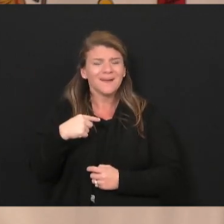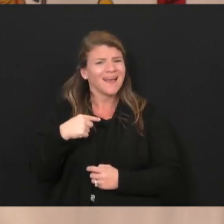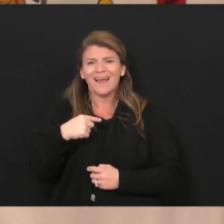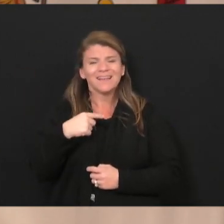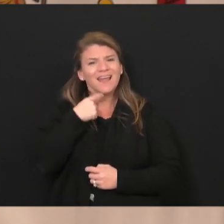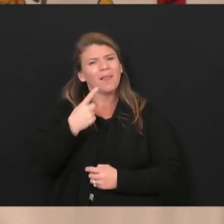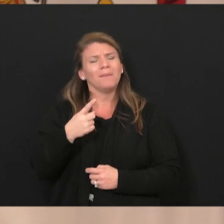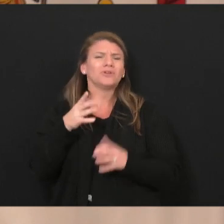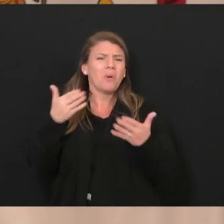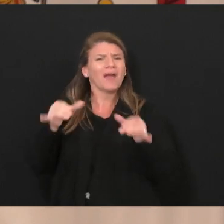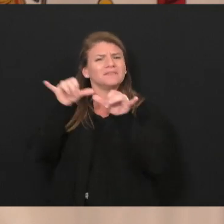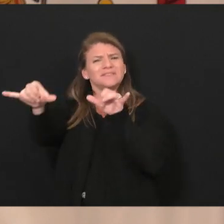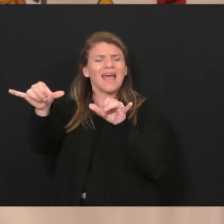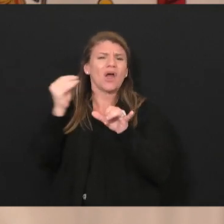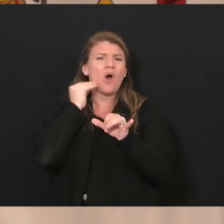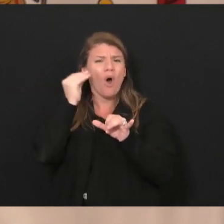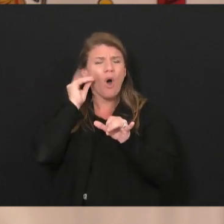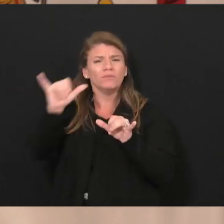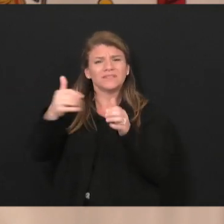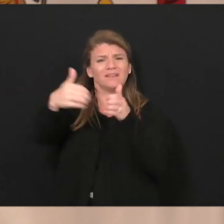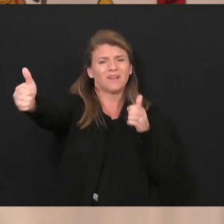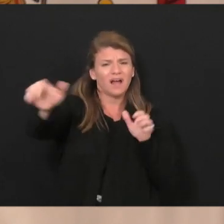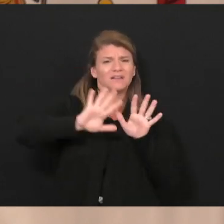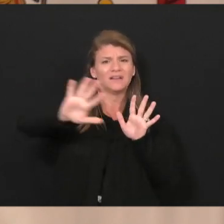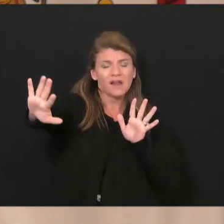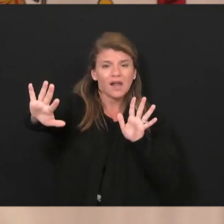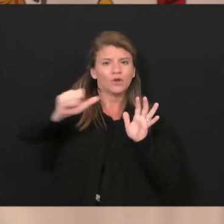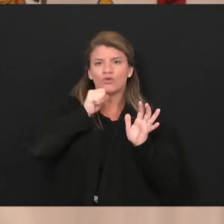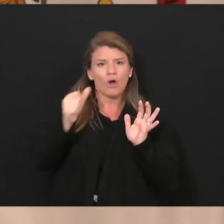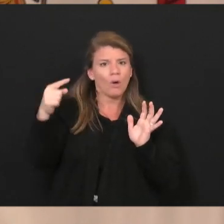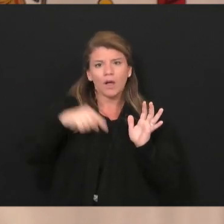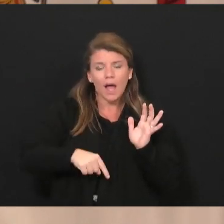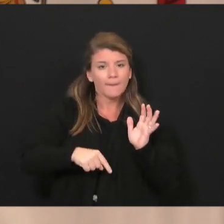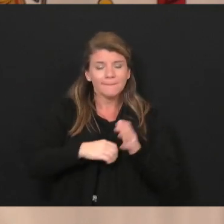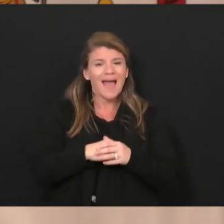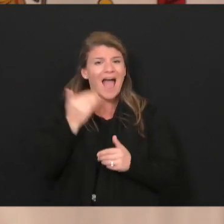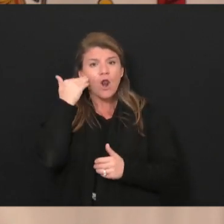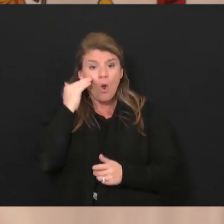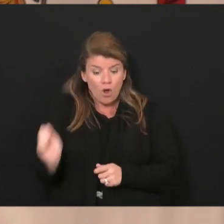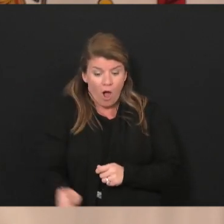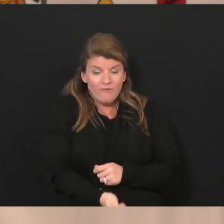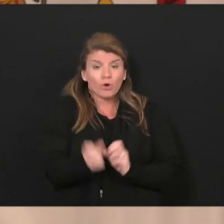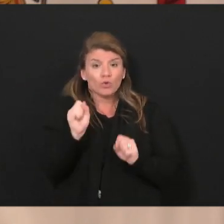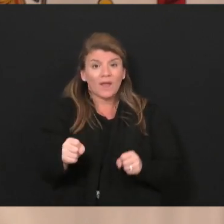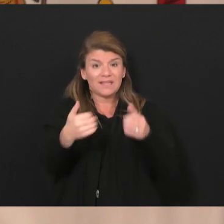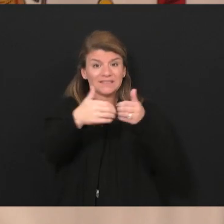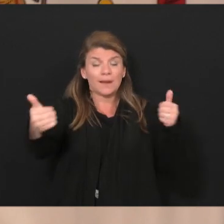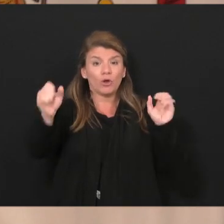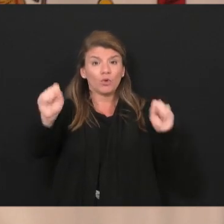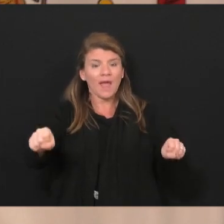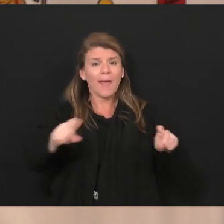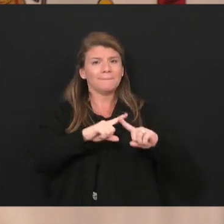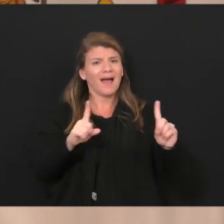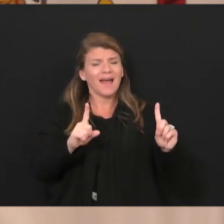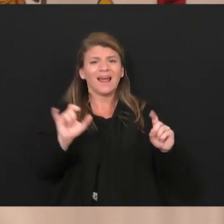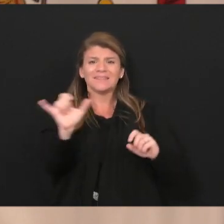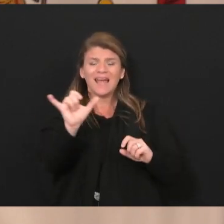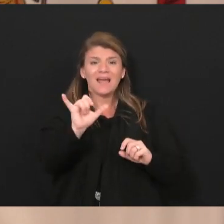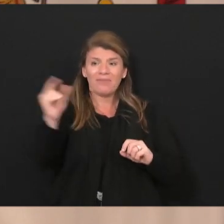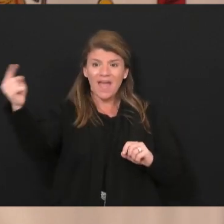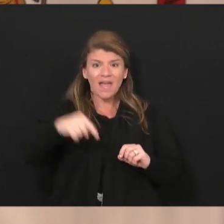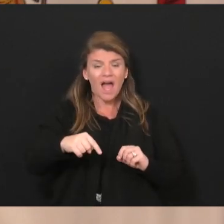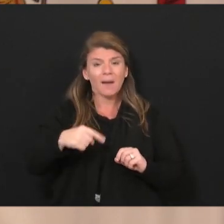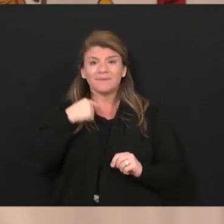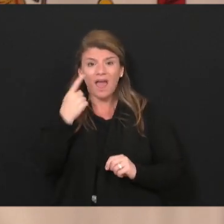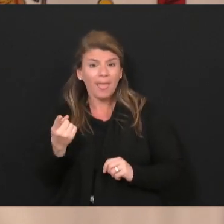discourage them to stay at a distance from one another, you know, out on the golf course, and then ask them as politely as you can and everything that